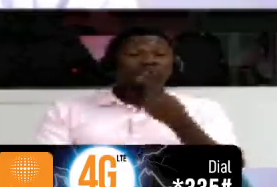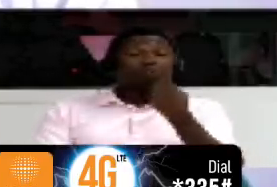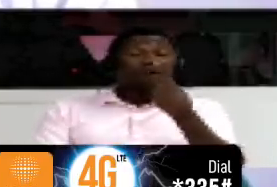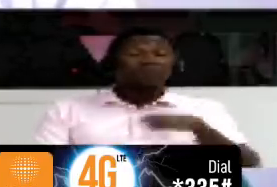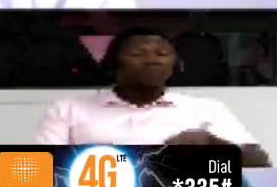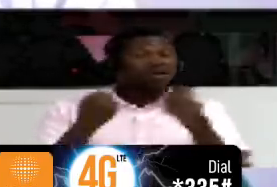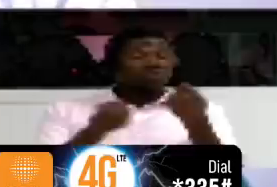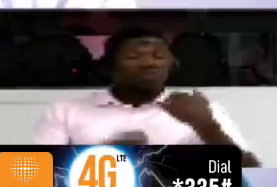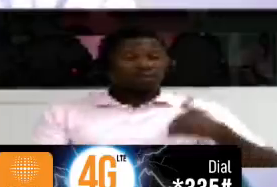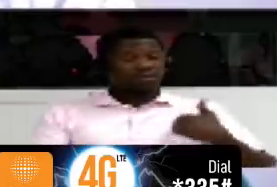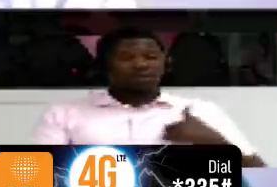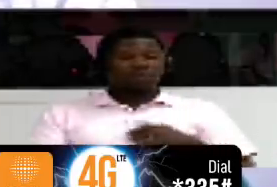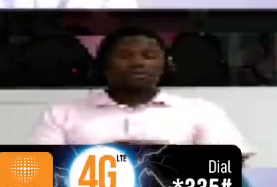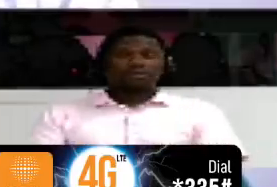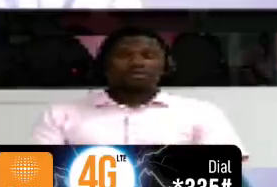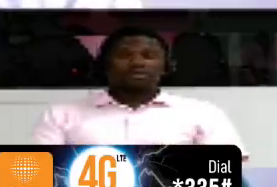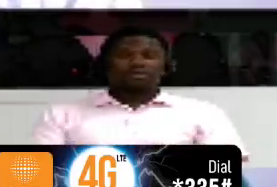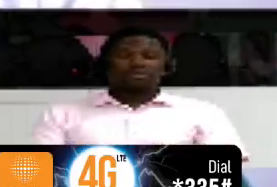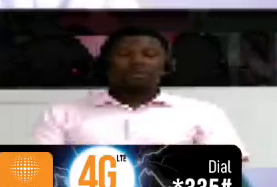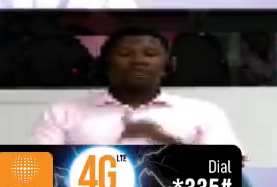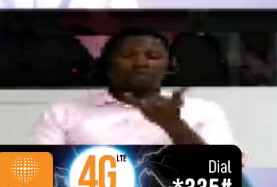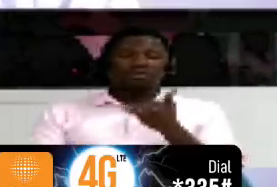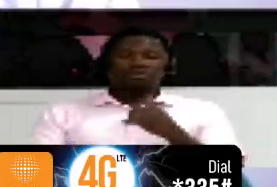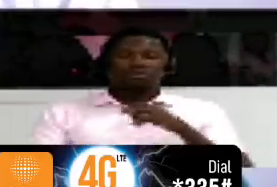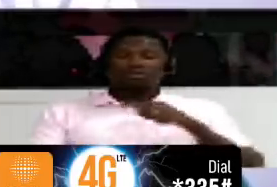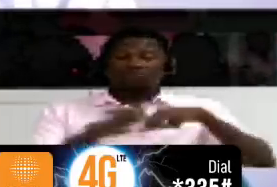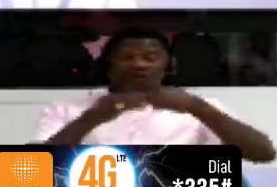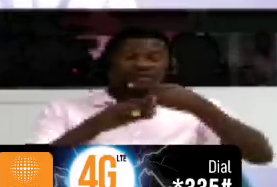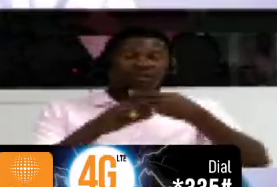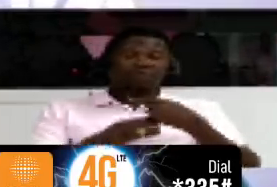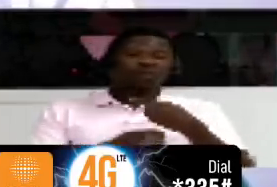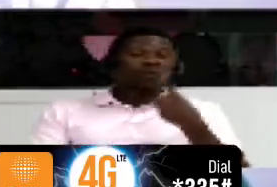Over 1,000 individuals? Yes, over 1,000. And